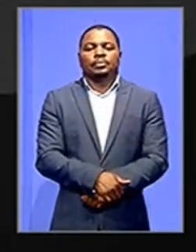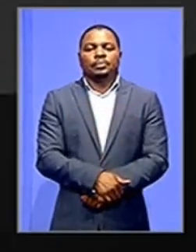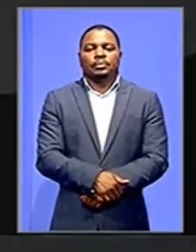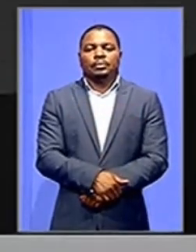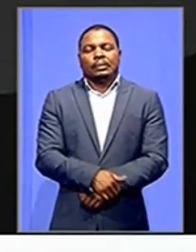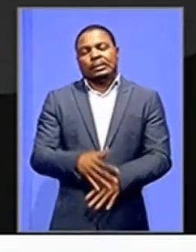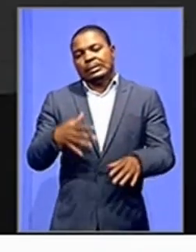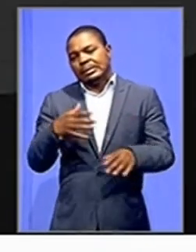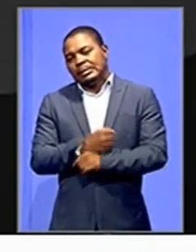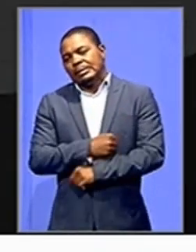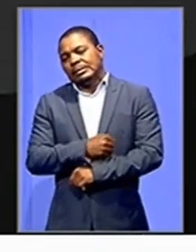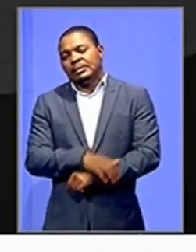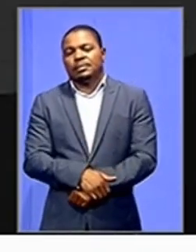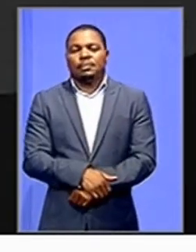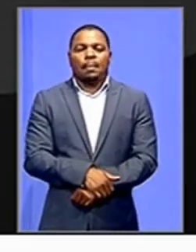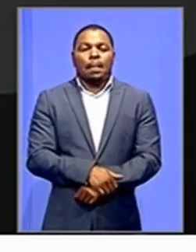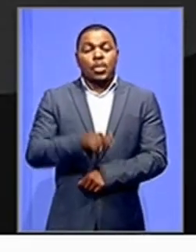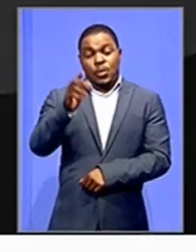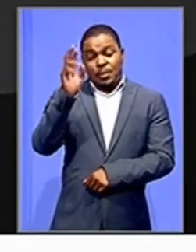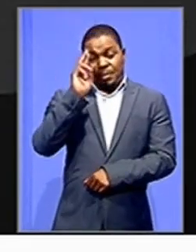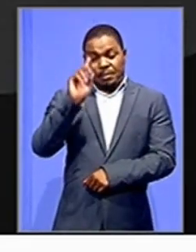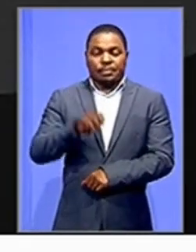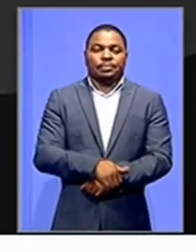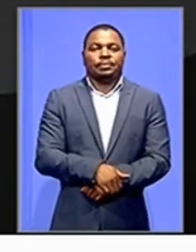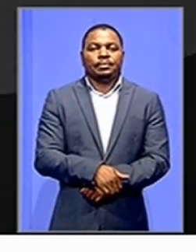Ao bathong wa tseba